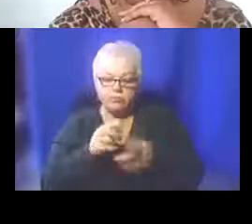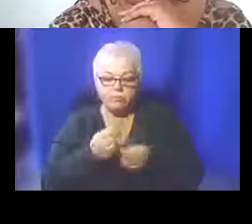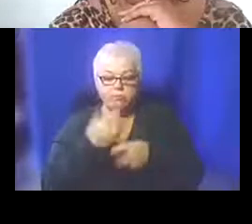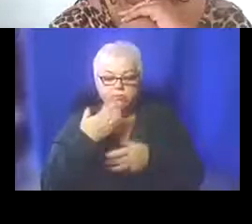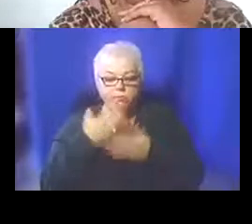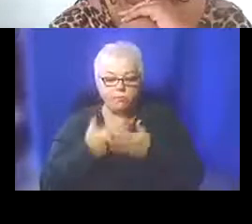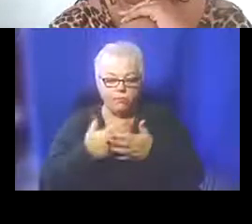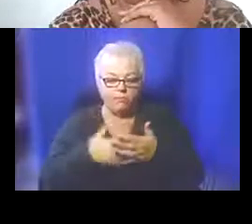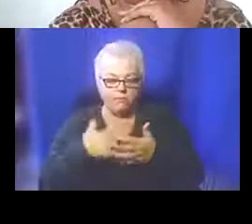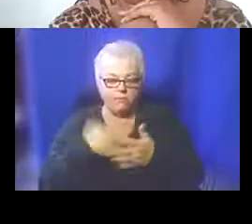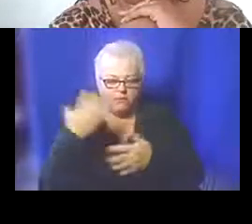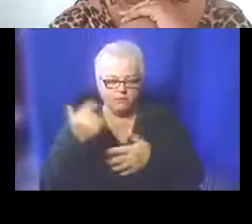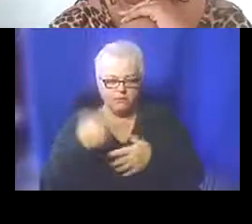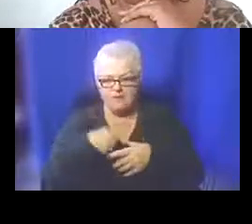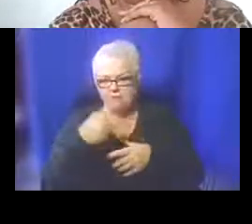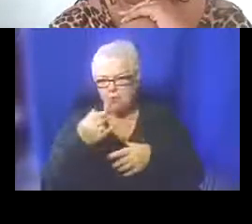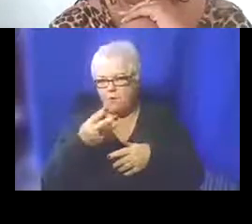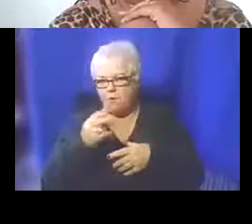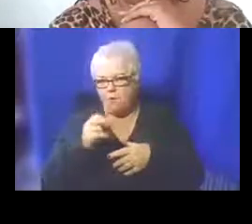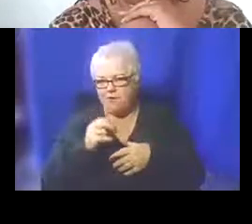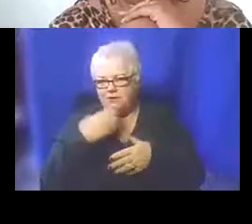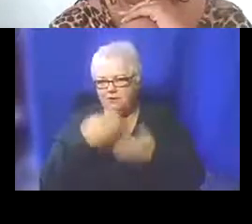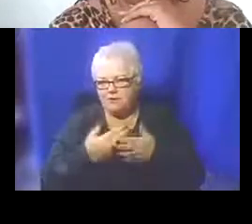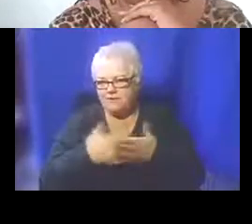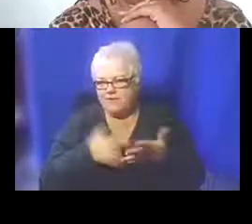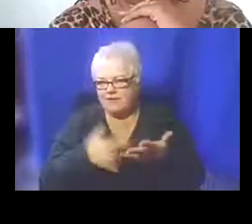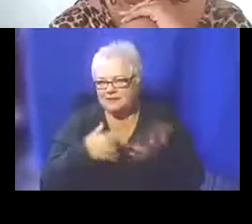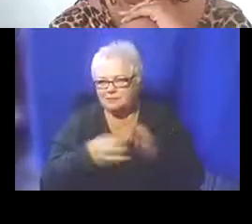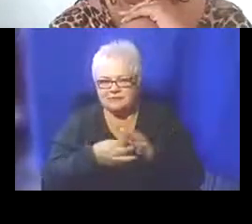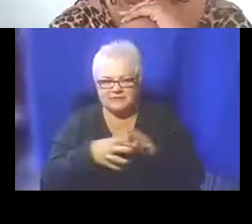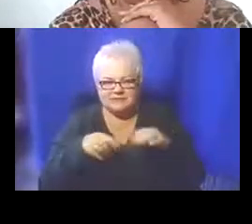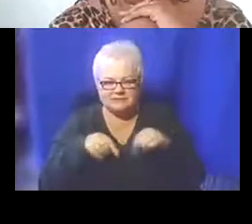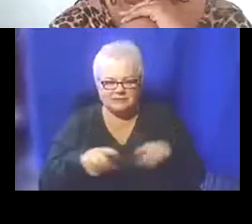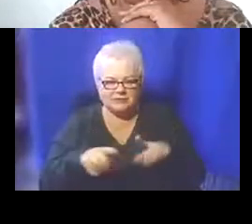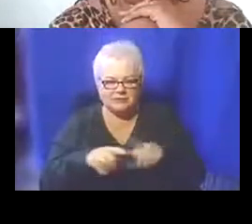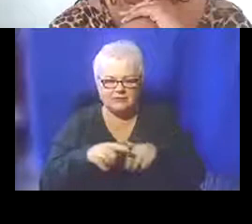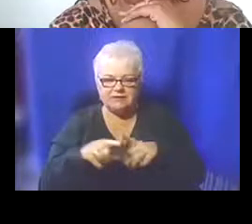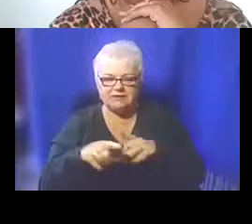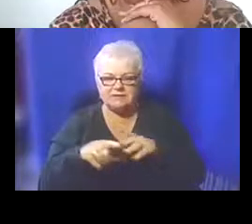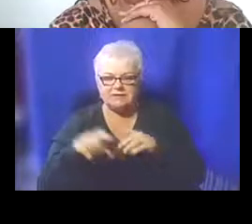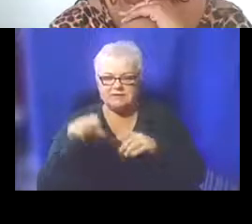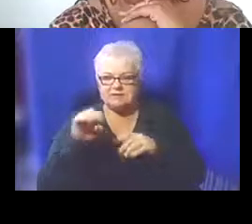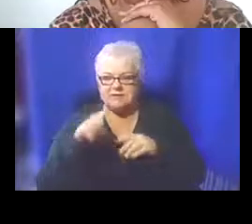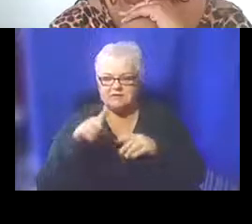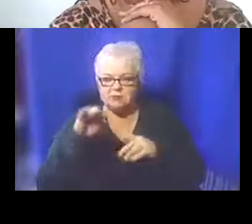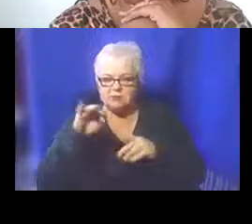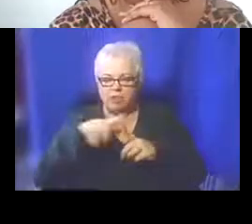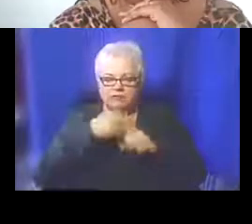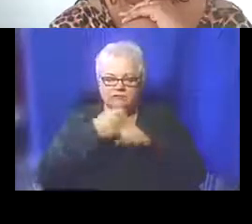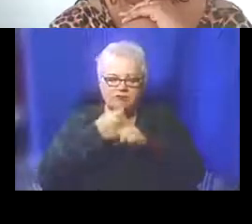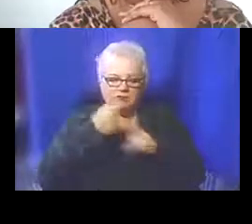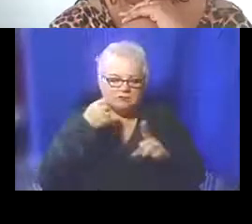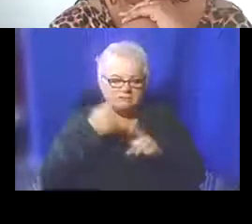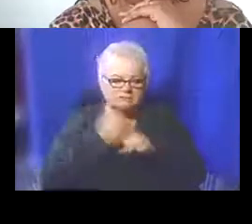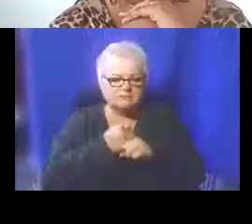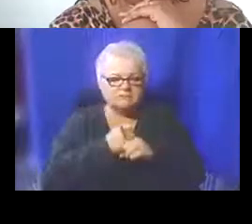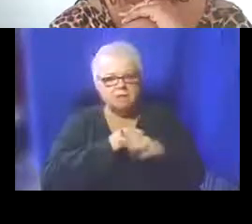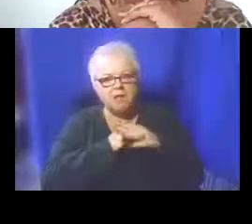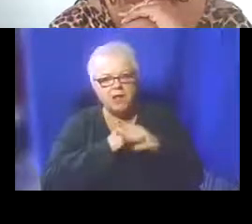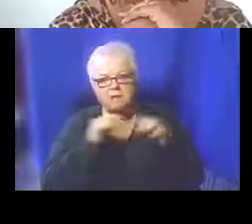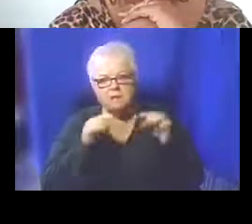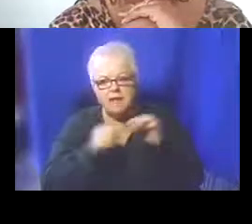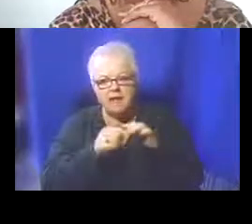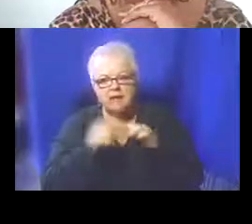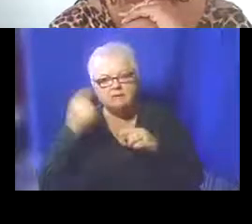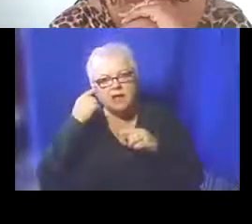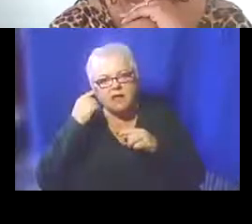sound strange. Why would you have a hormone that's about good feelings released during a sexual assault? Again, it's about trying to block the pain, the physical pain, the